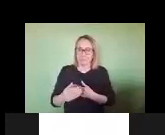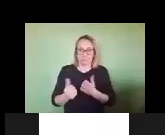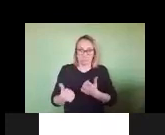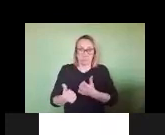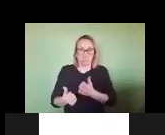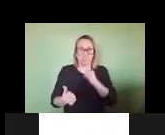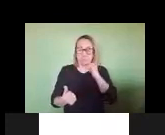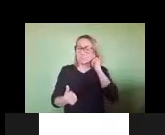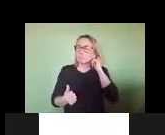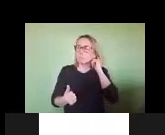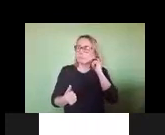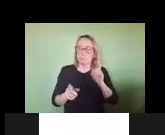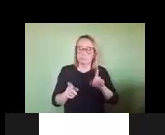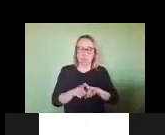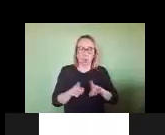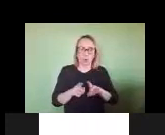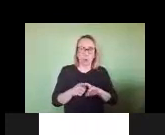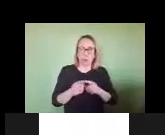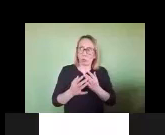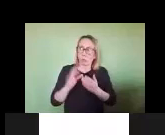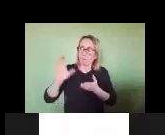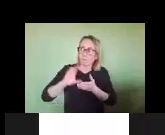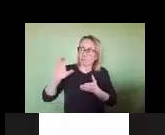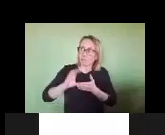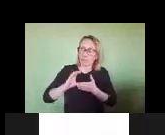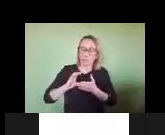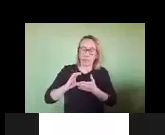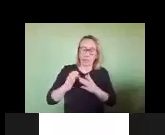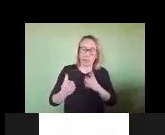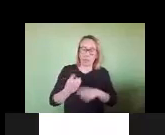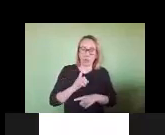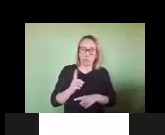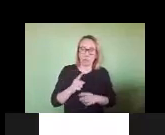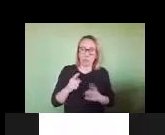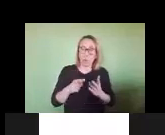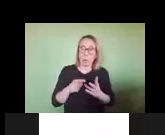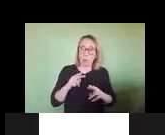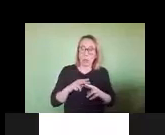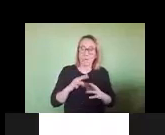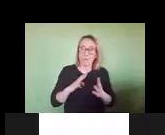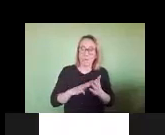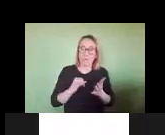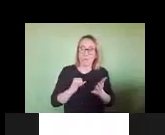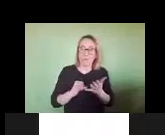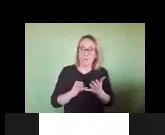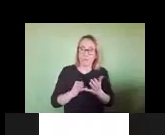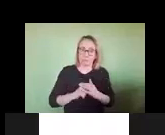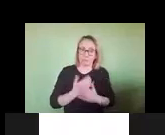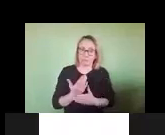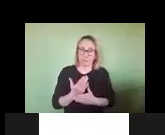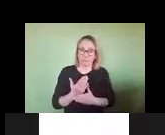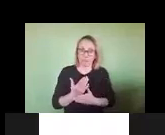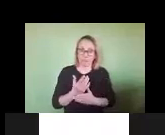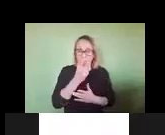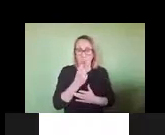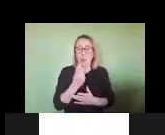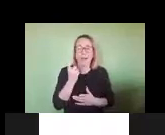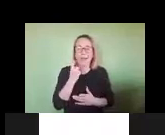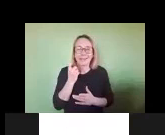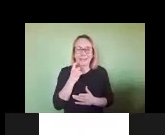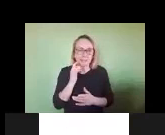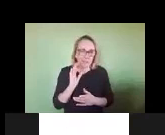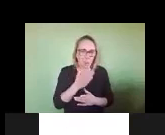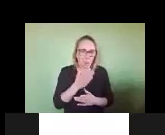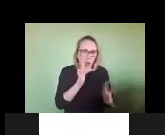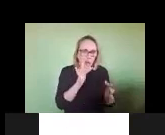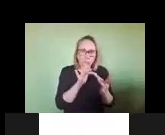success with funders, is the development of our OFMS during this time, allowing us to easily track every